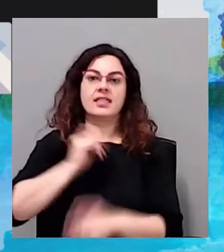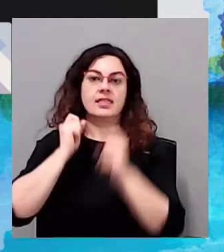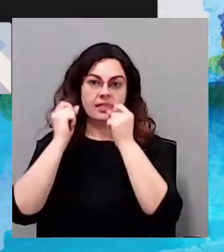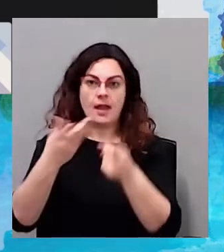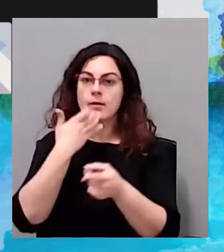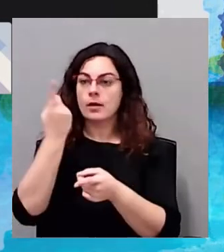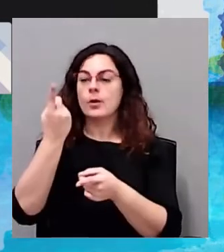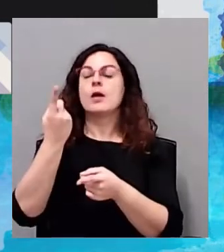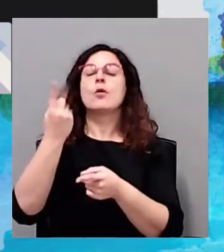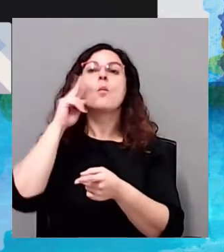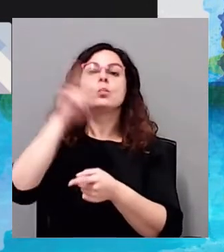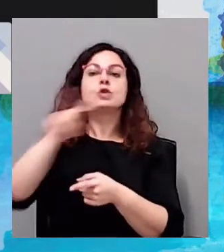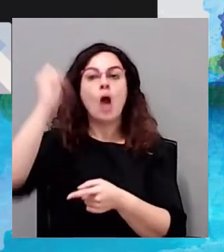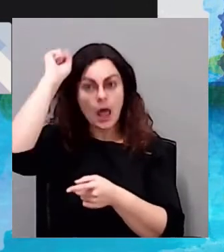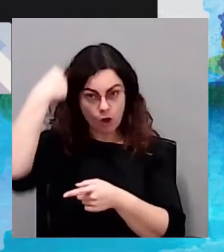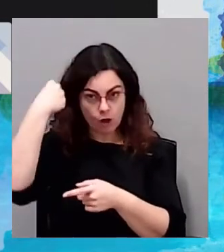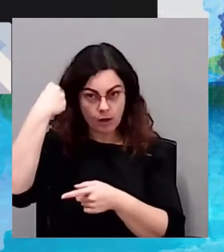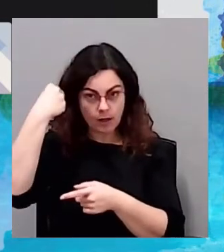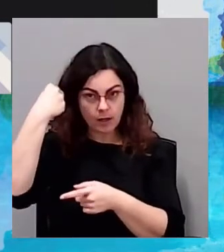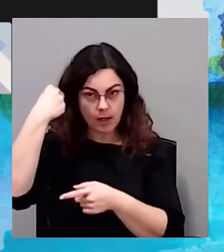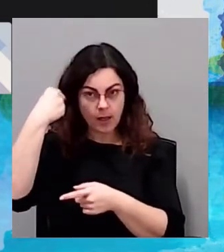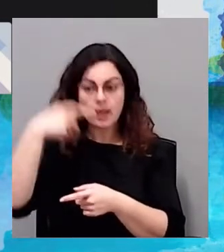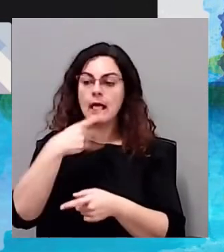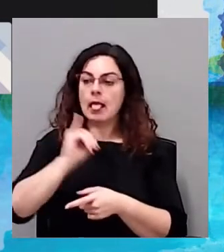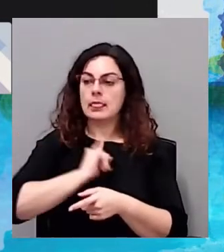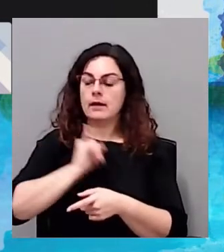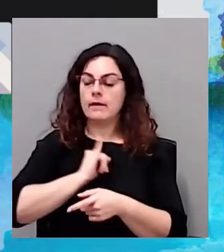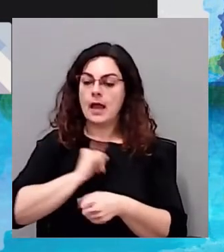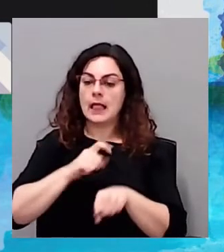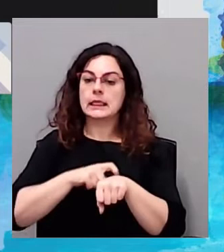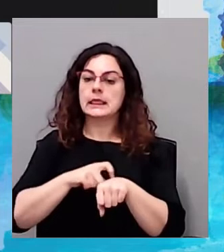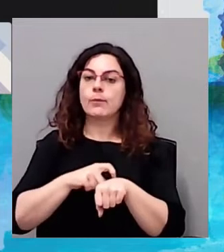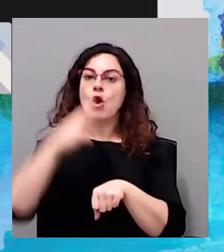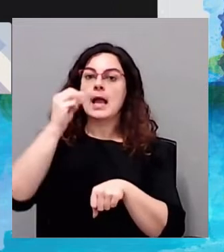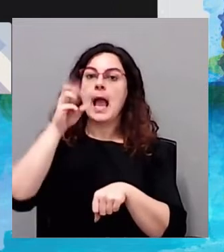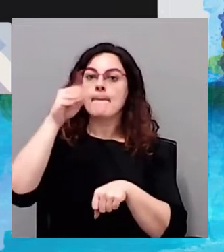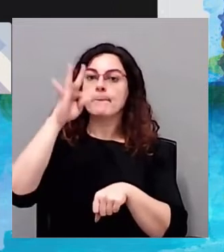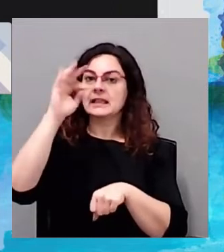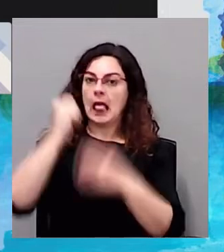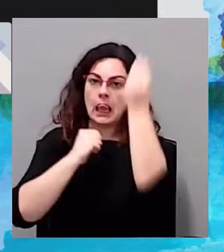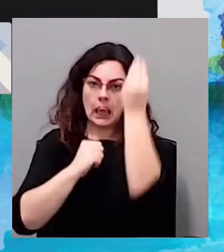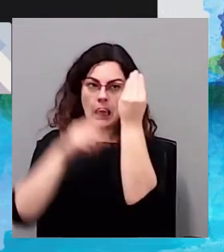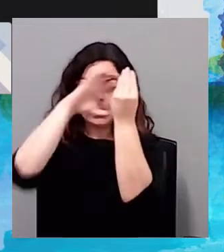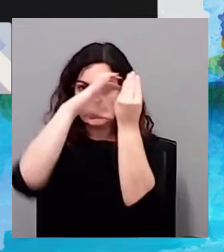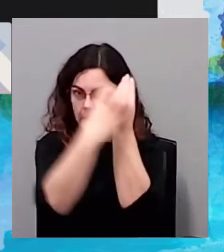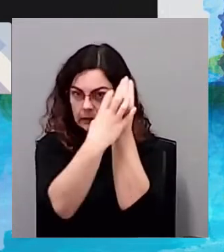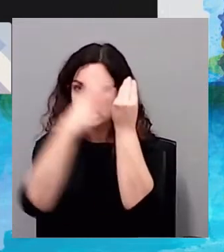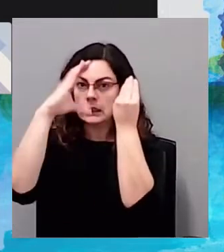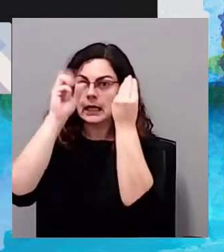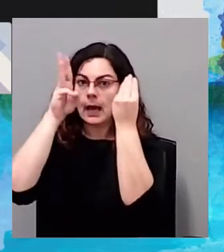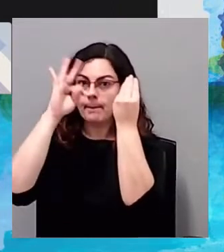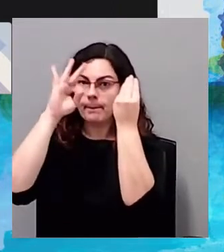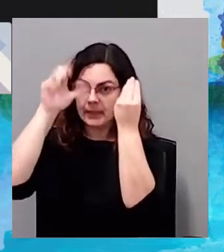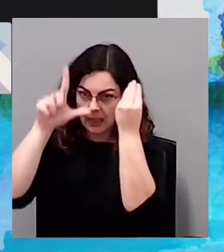the place that we're identifying. If we're in the archaeological museum, we have to identify it, the type of architecture that we're looking